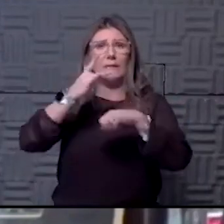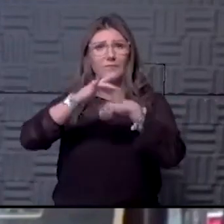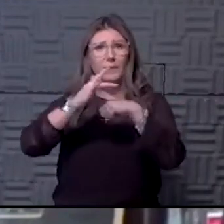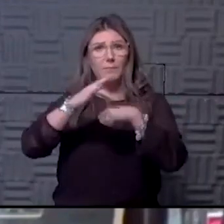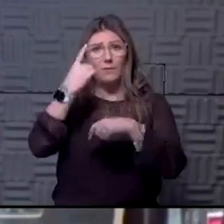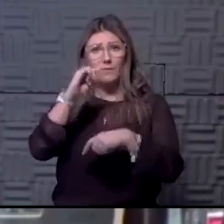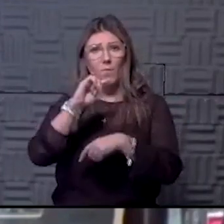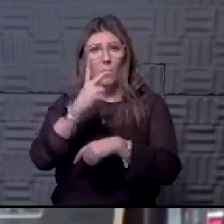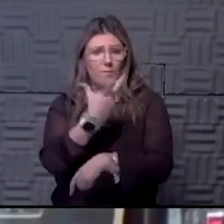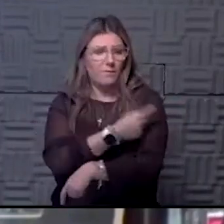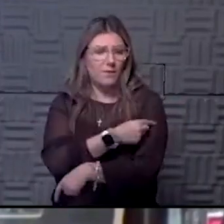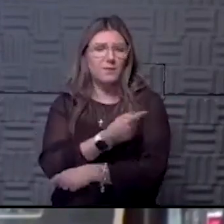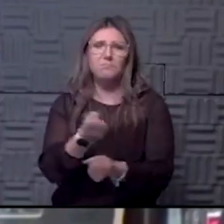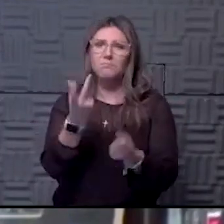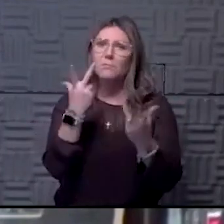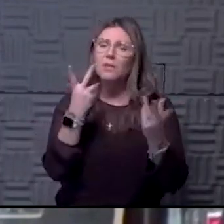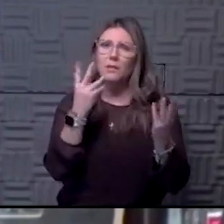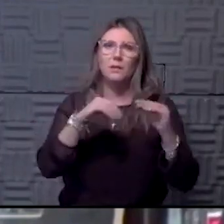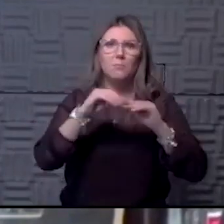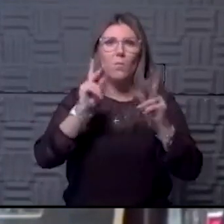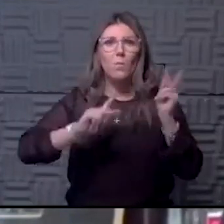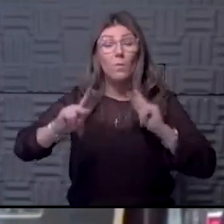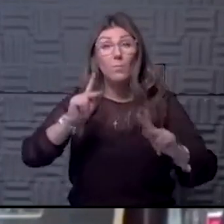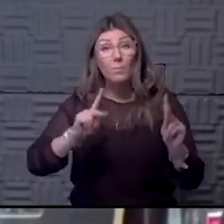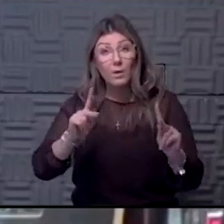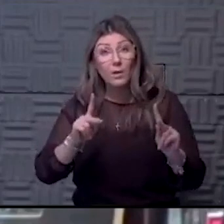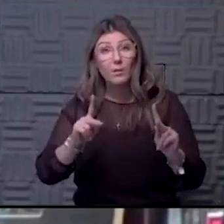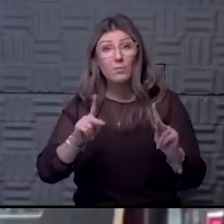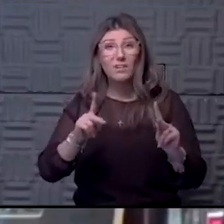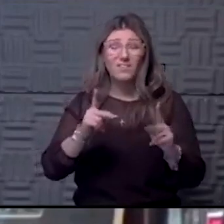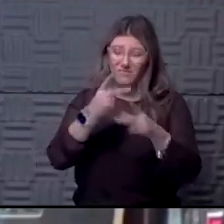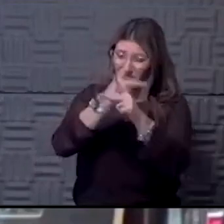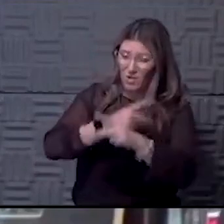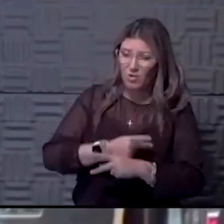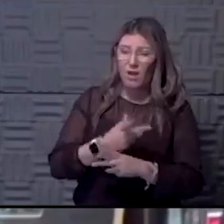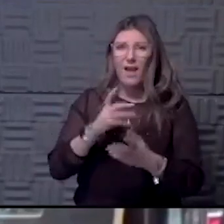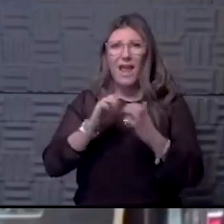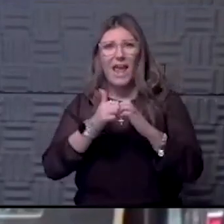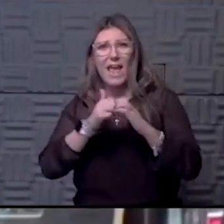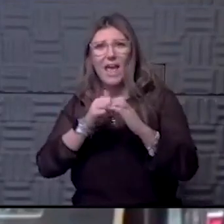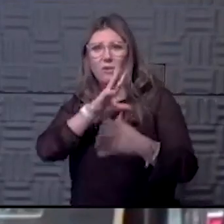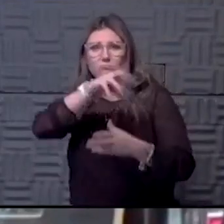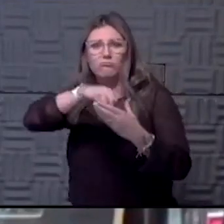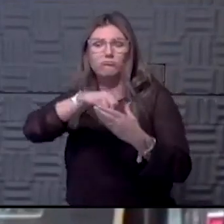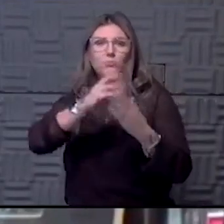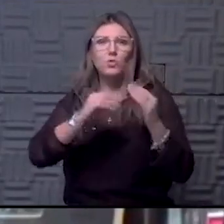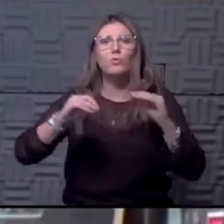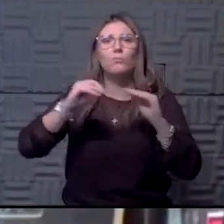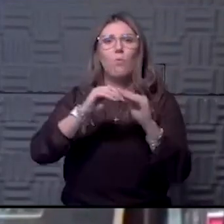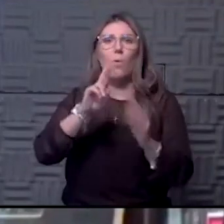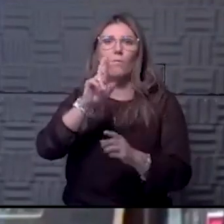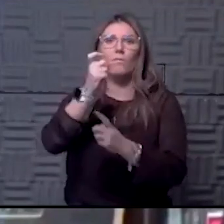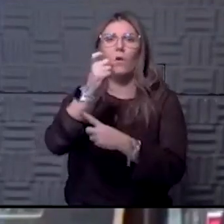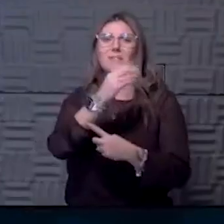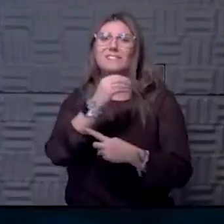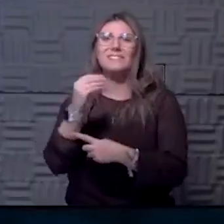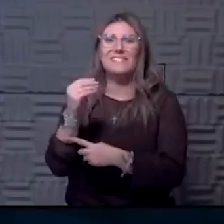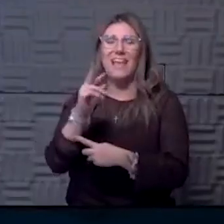of the vaccine to a lot more people by determining how we can engage more pharmacists and pharmacies.